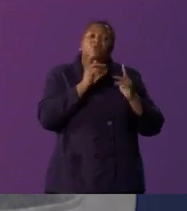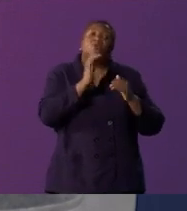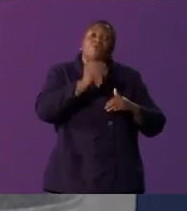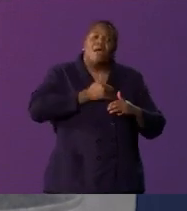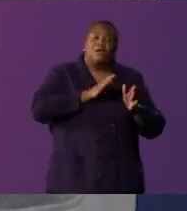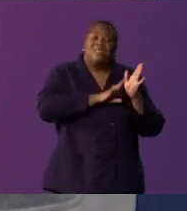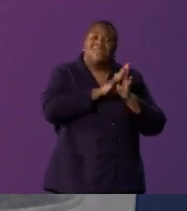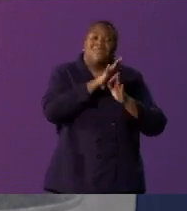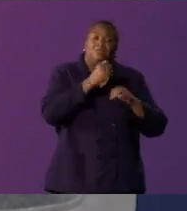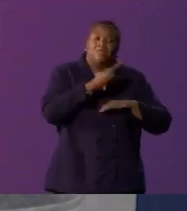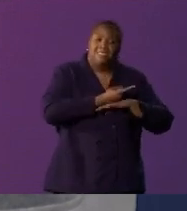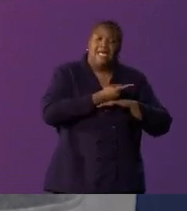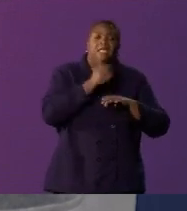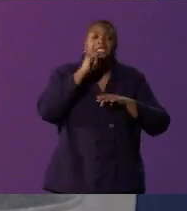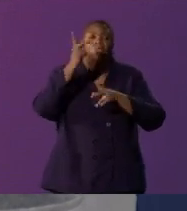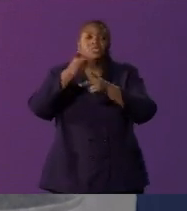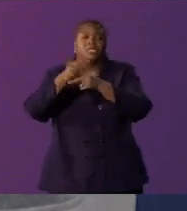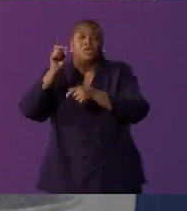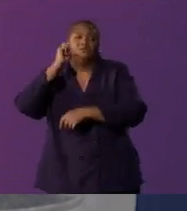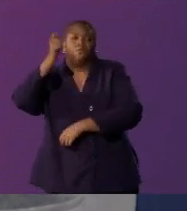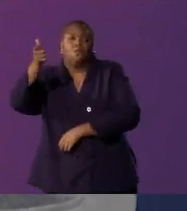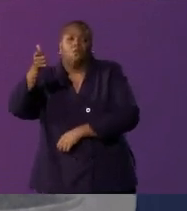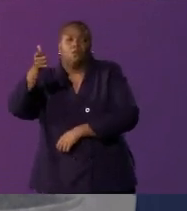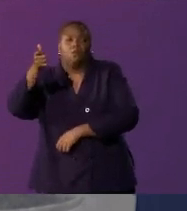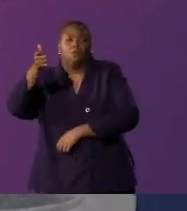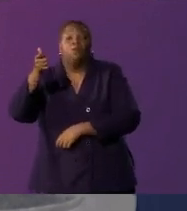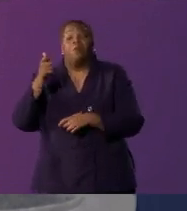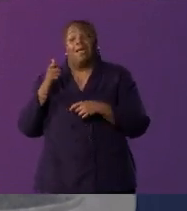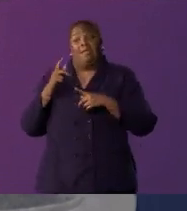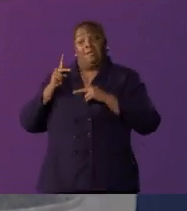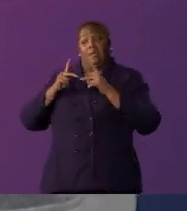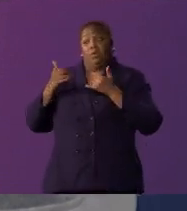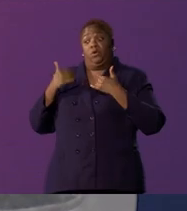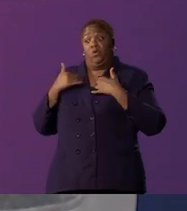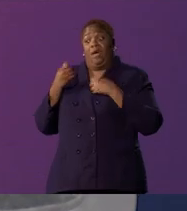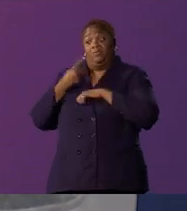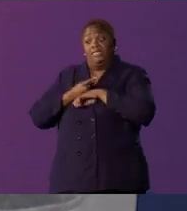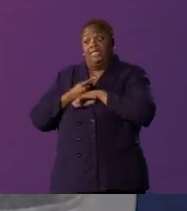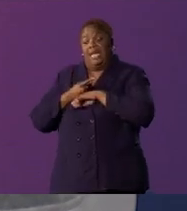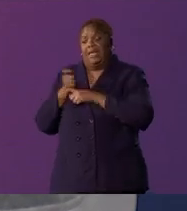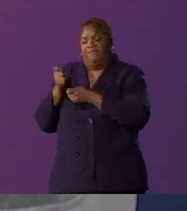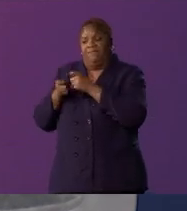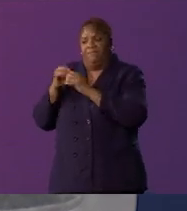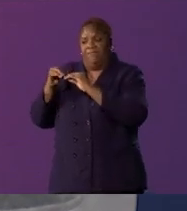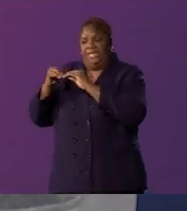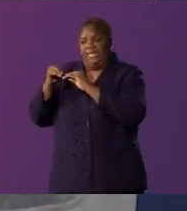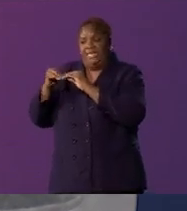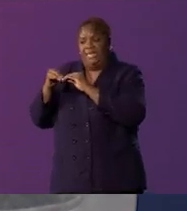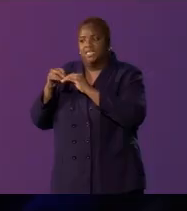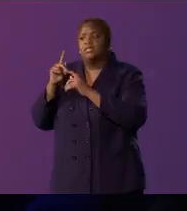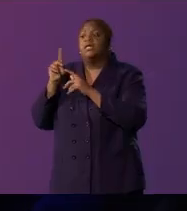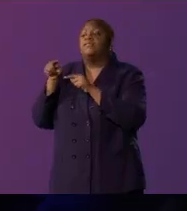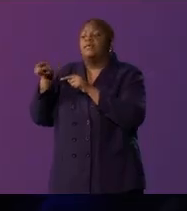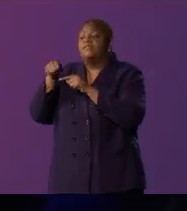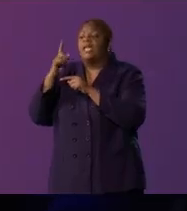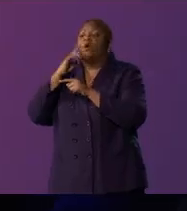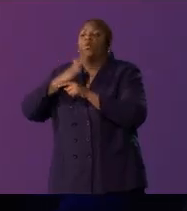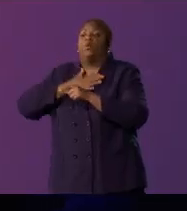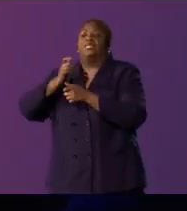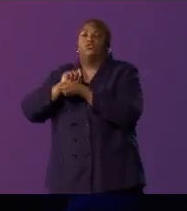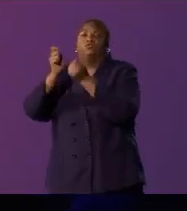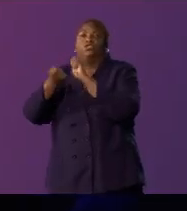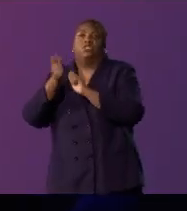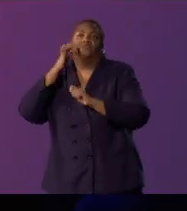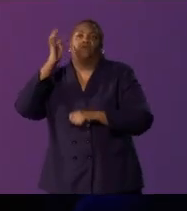tomorrow, and how you retool the talent you have today for those who are willing to change for the future. So you've got a